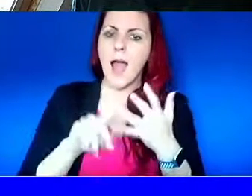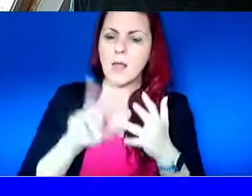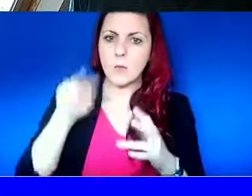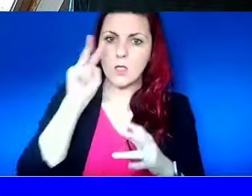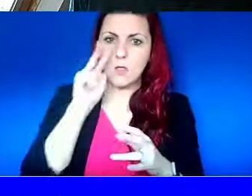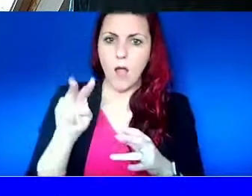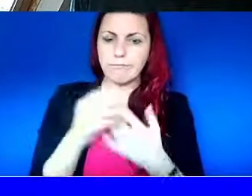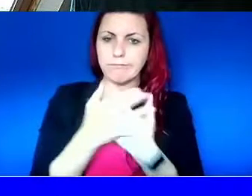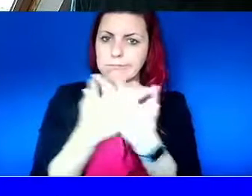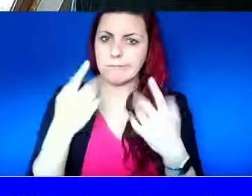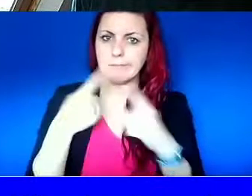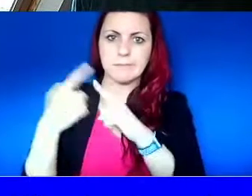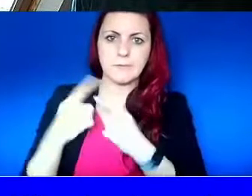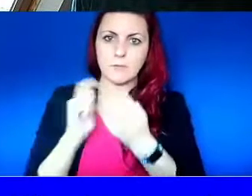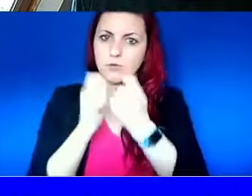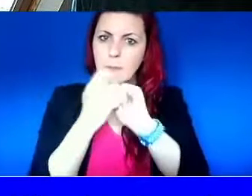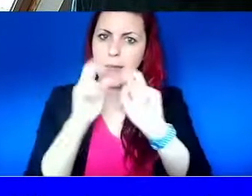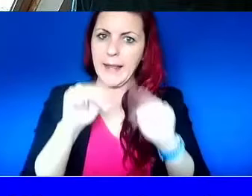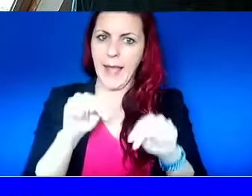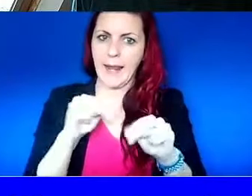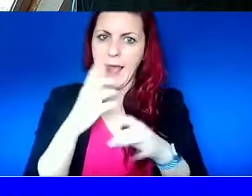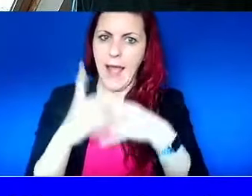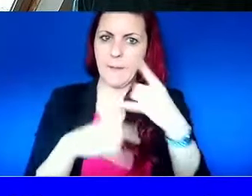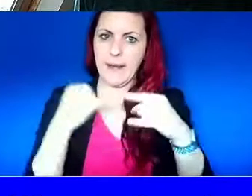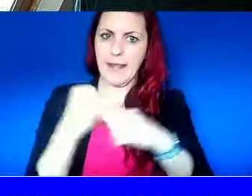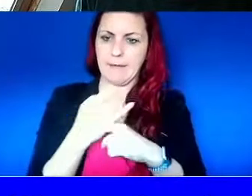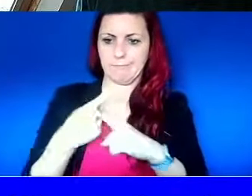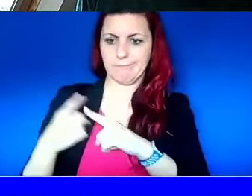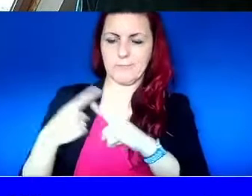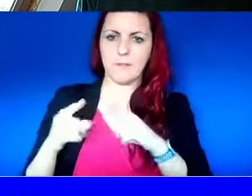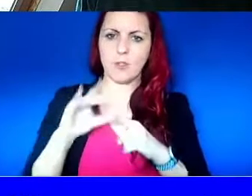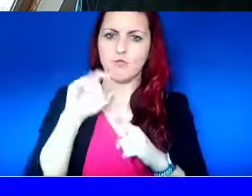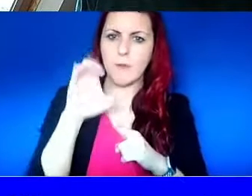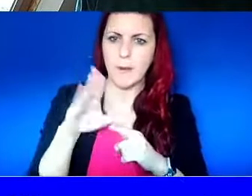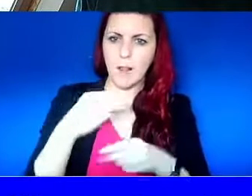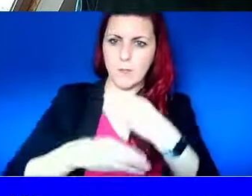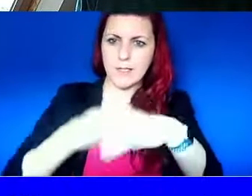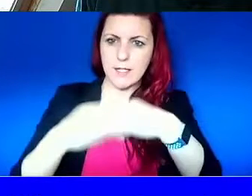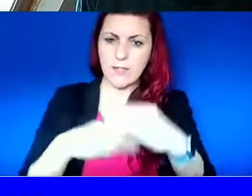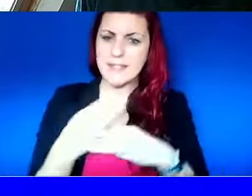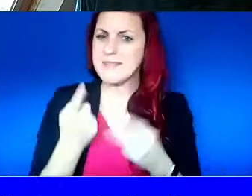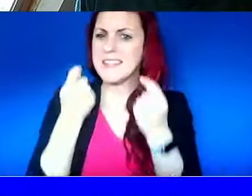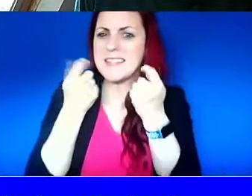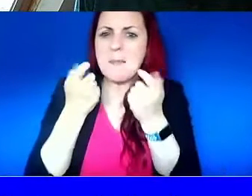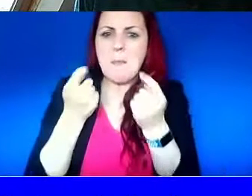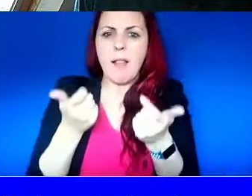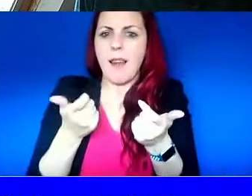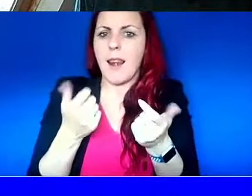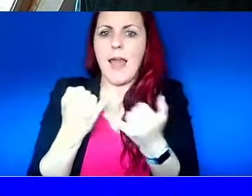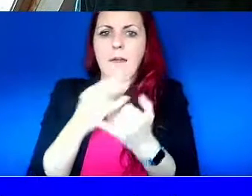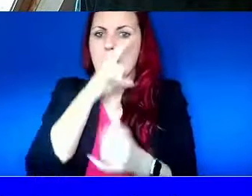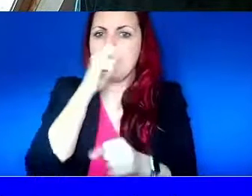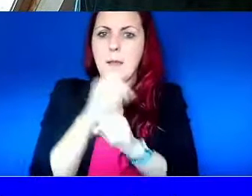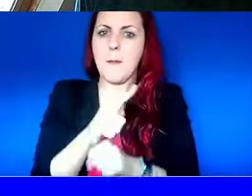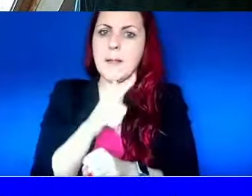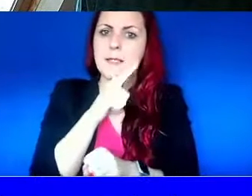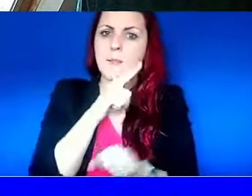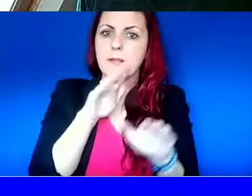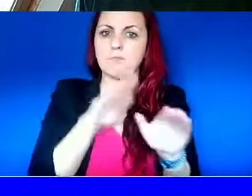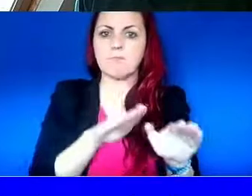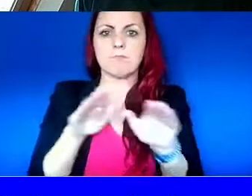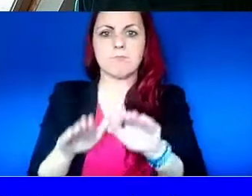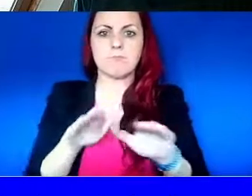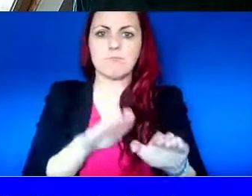there are many adjustments that can be made in criminal proceedings, very simple ones, such as speaking slowly and using simple